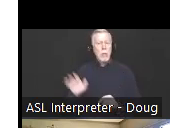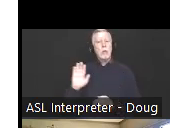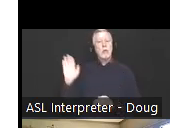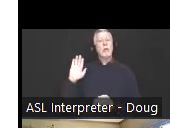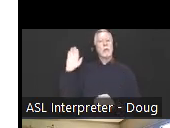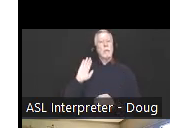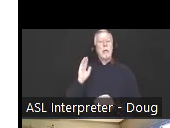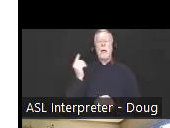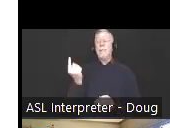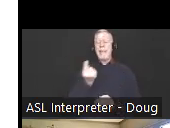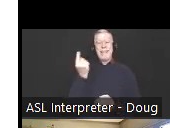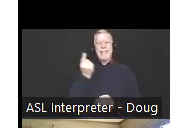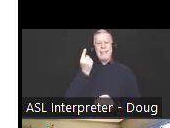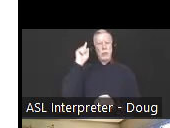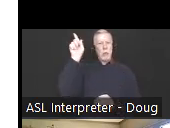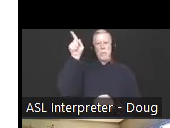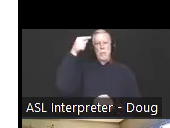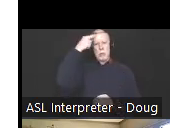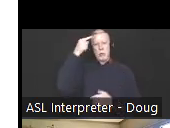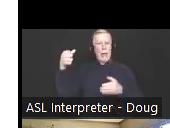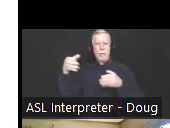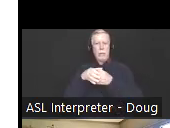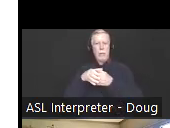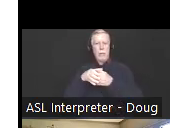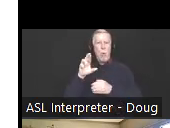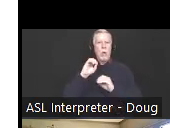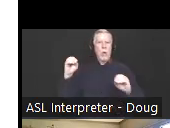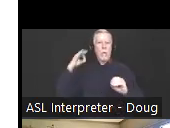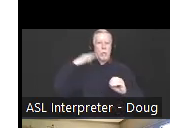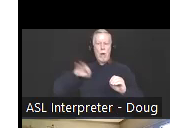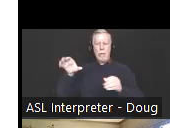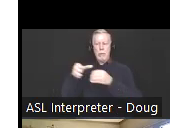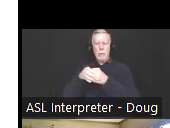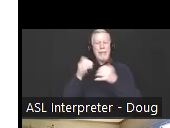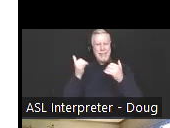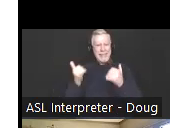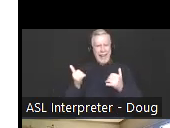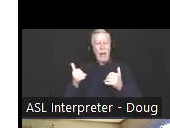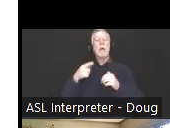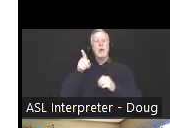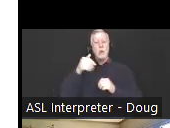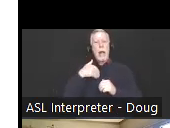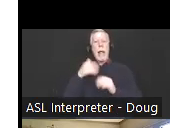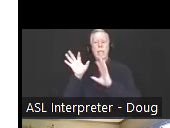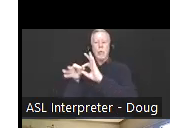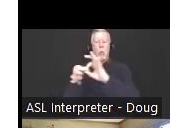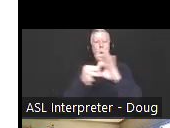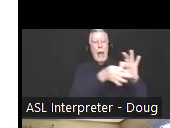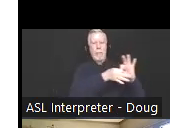single bureaucratic or nonprofit organization to this collaborative structure. You need to think